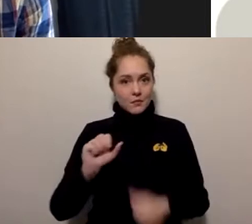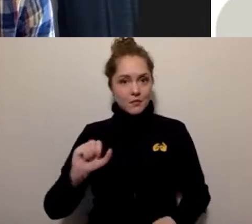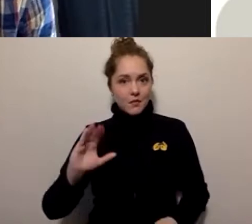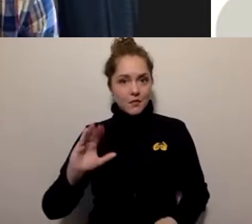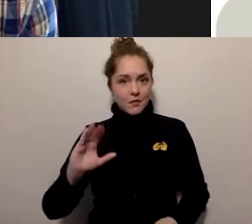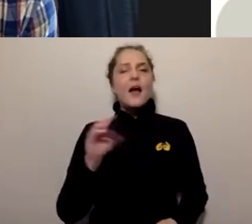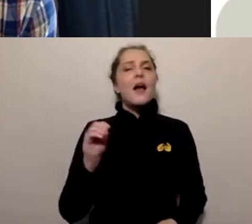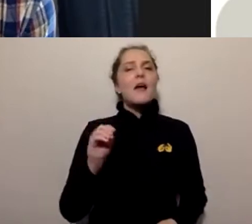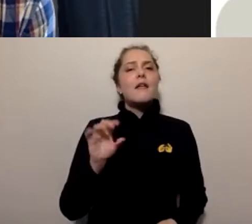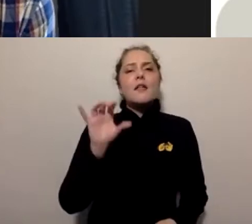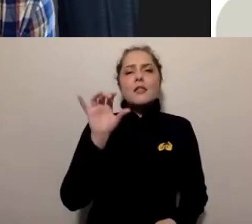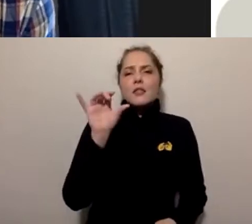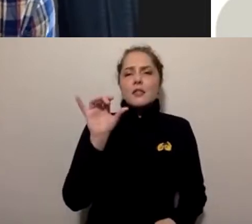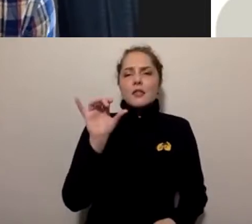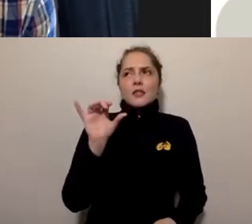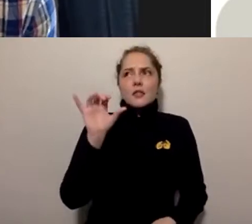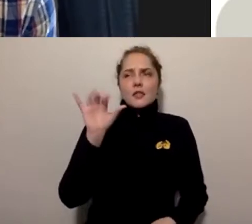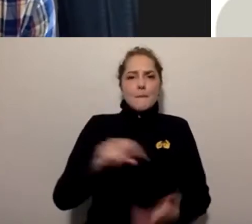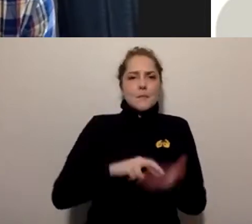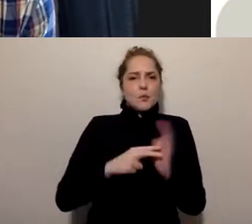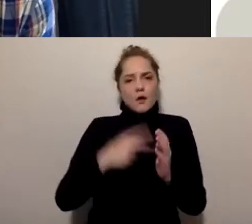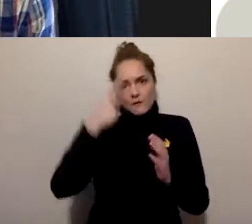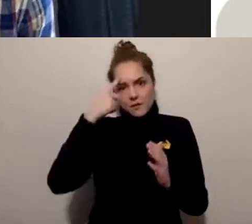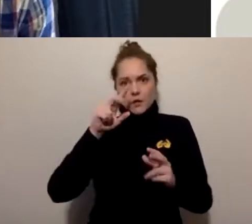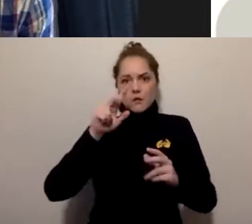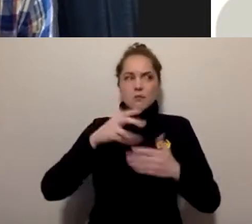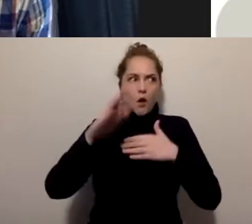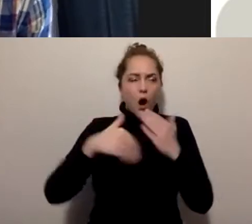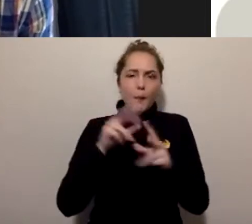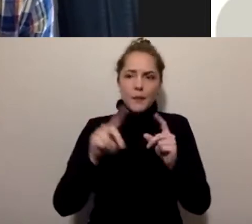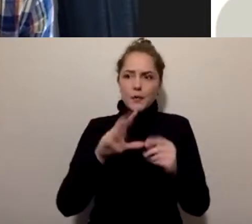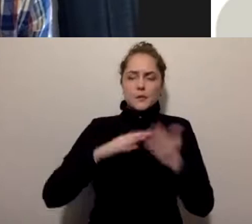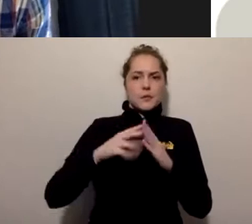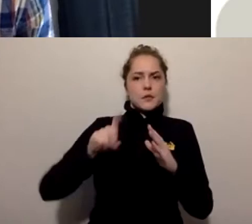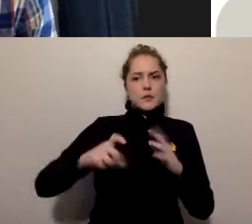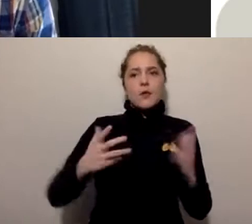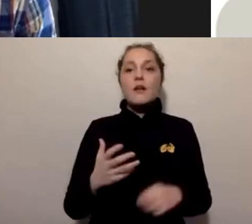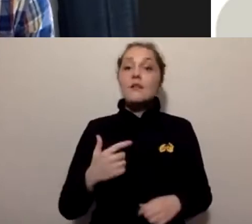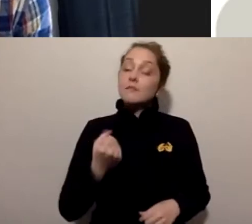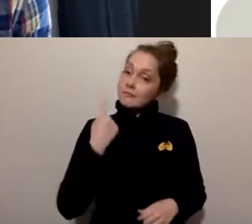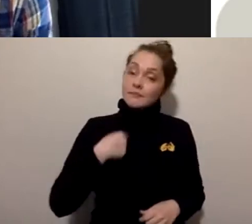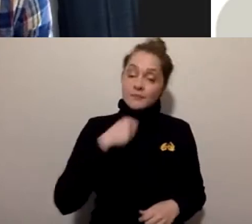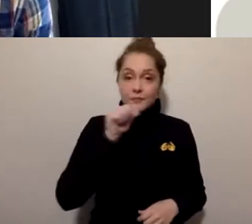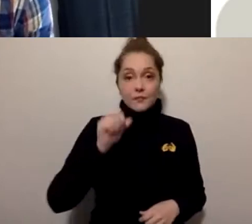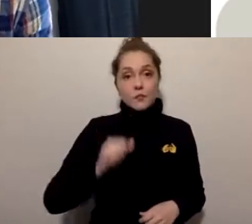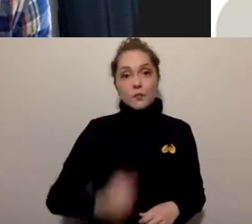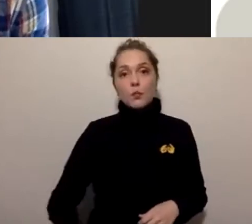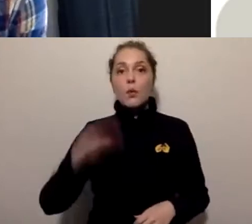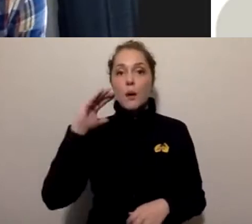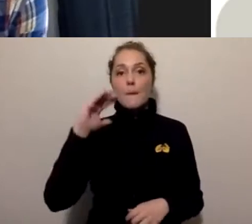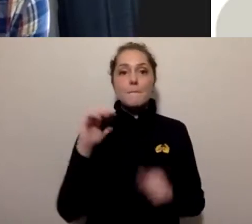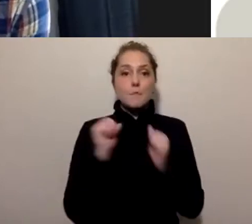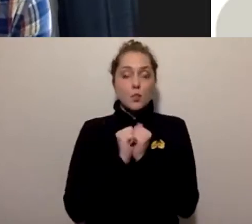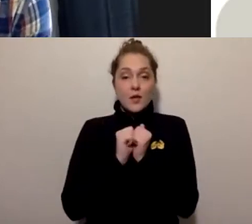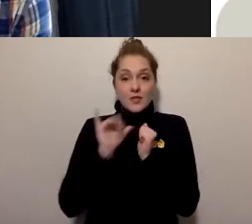needs in the community are for all people. Because like I said, I didn't grow up with